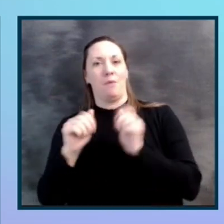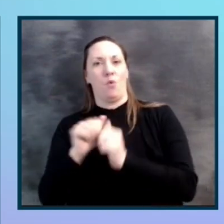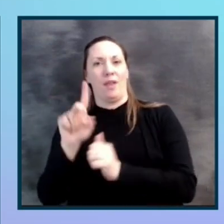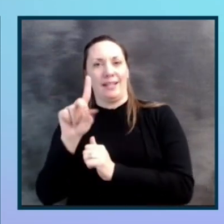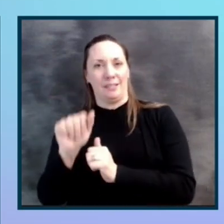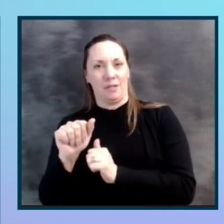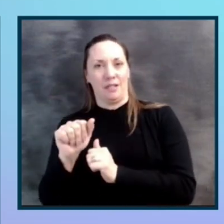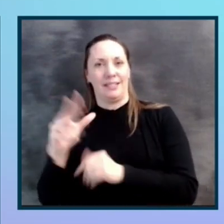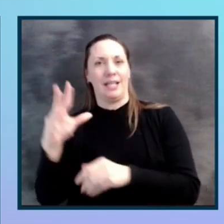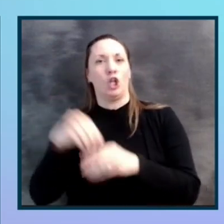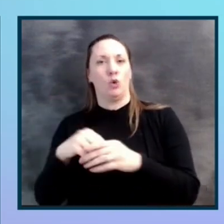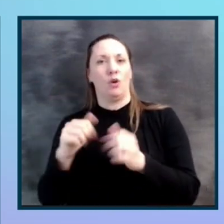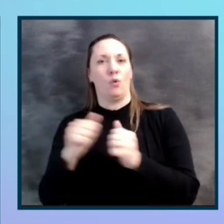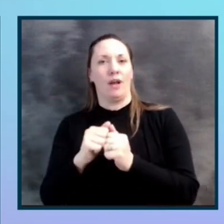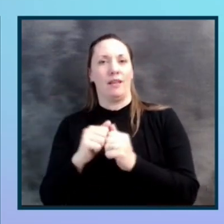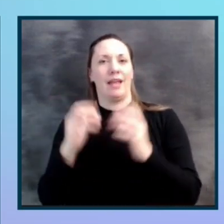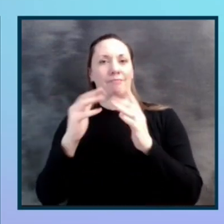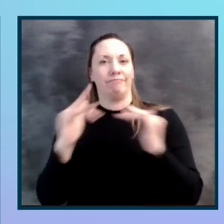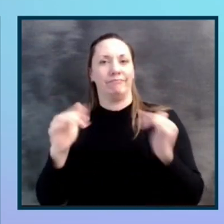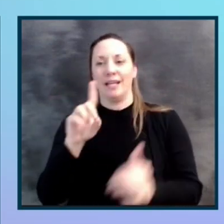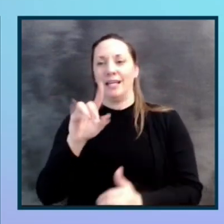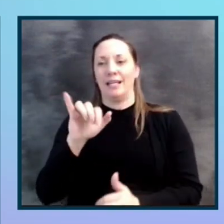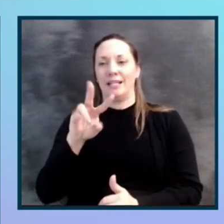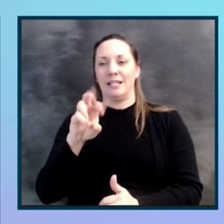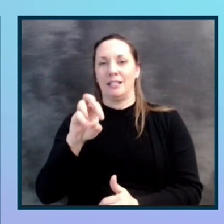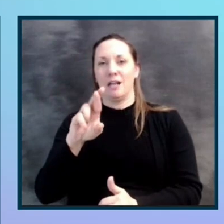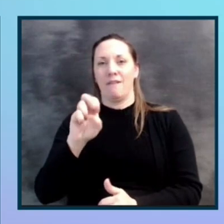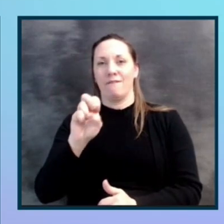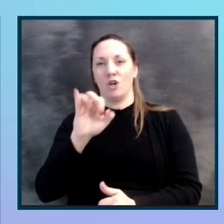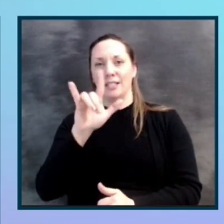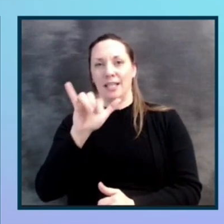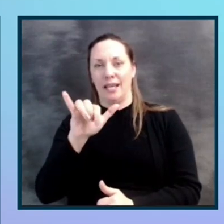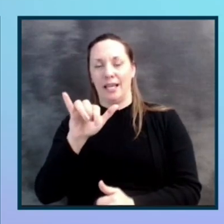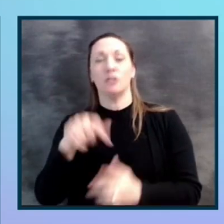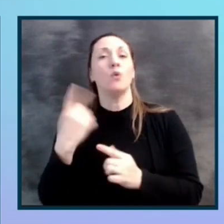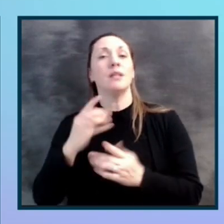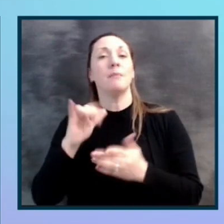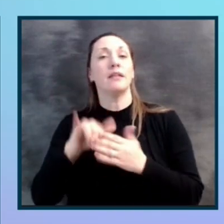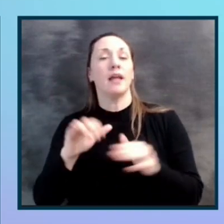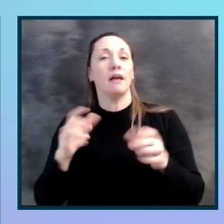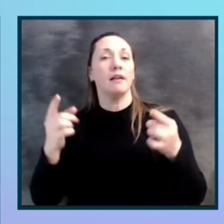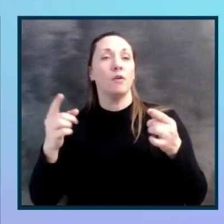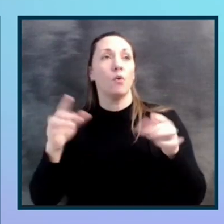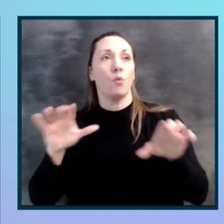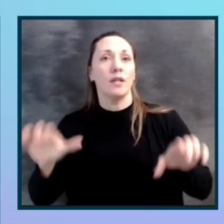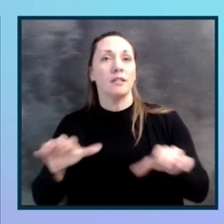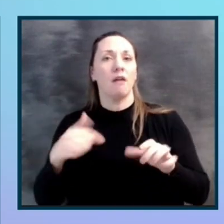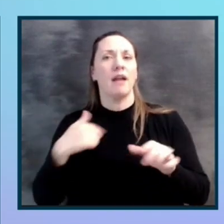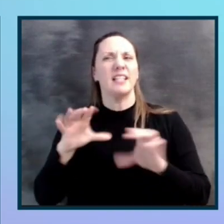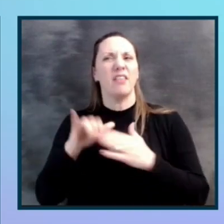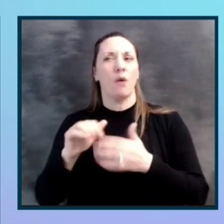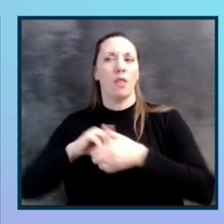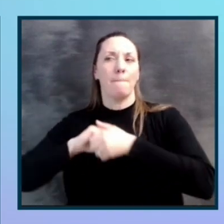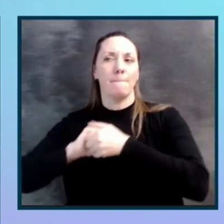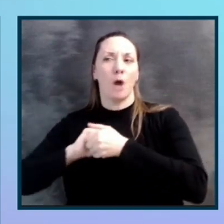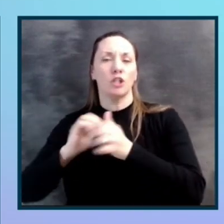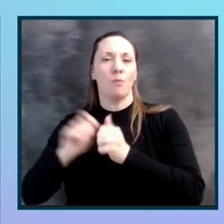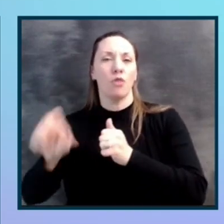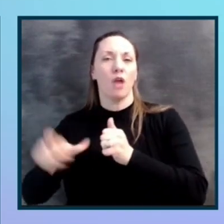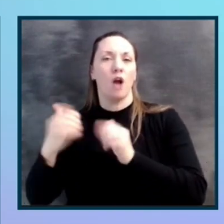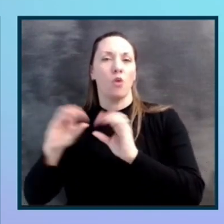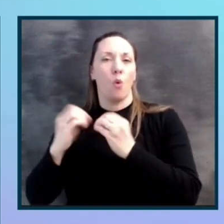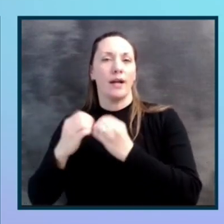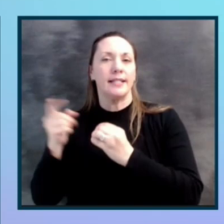So one of the things I've done, and this was something I did in partnership with another organization, the